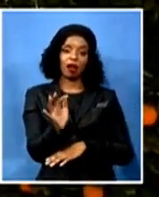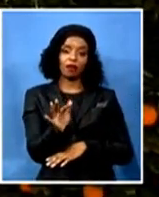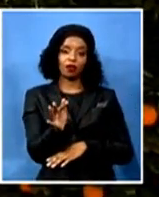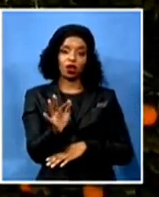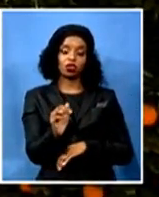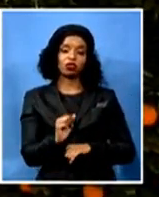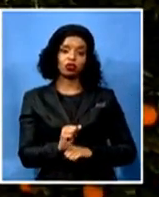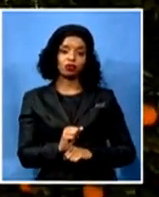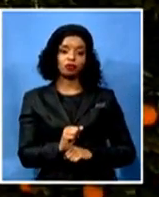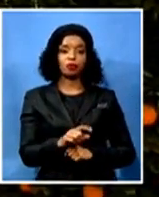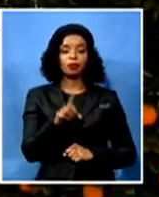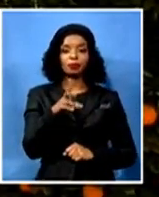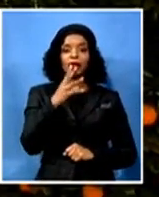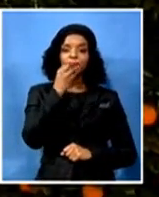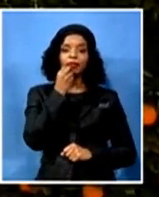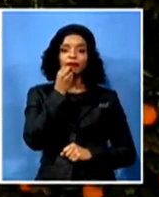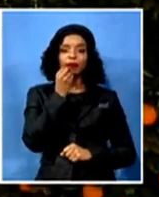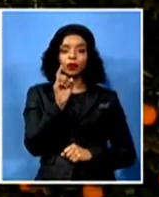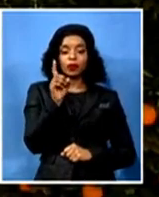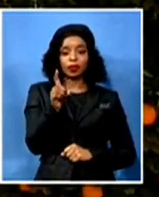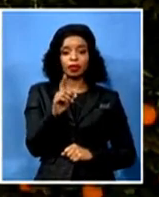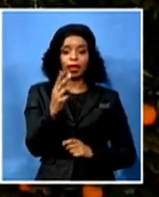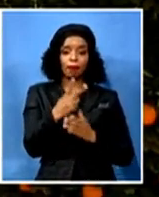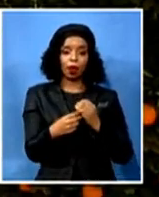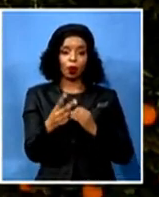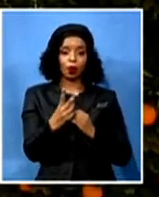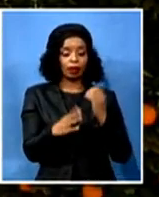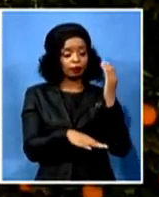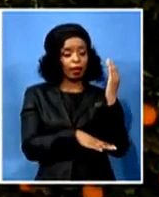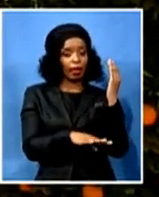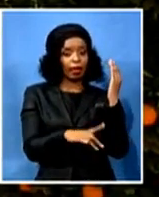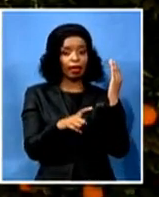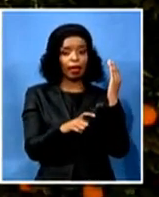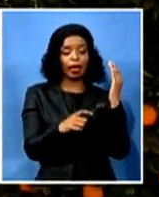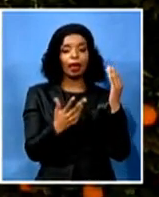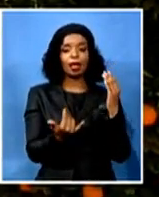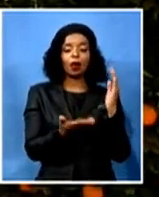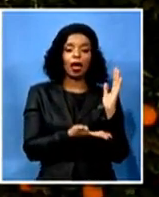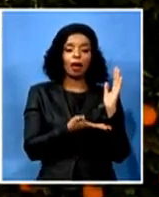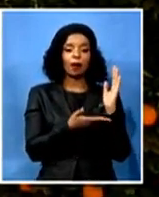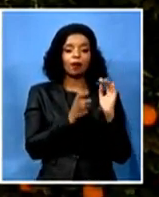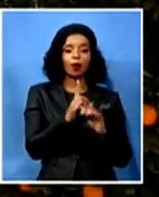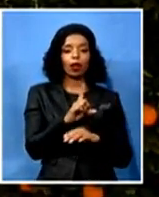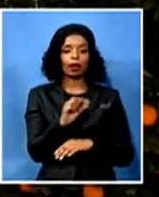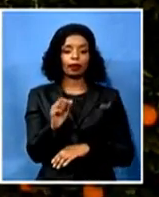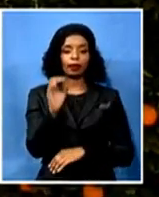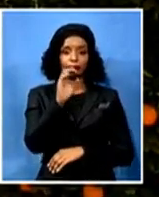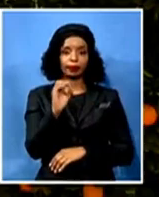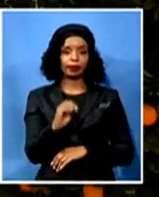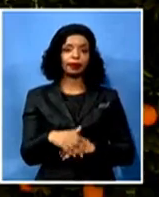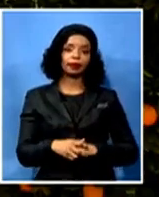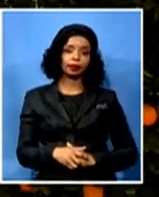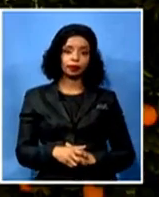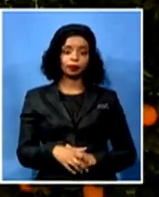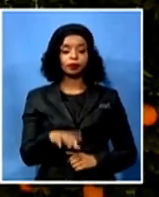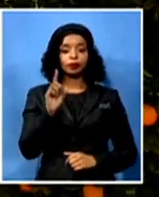dams can average to above 100%. Now, as you point out, this affects areas around